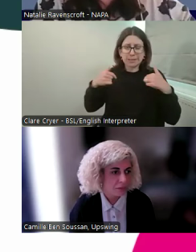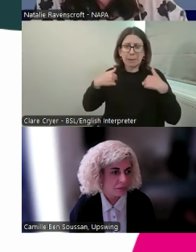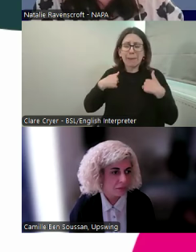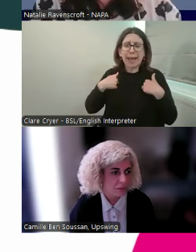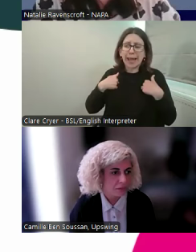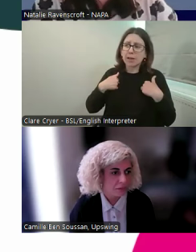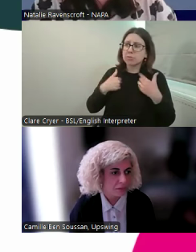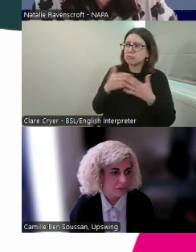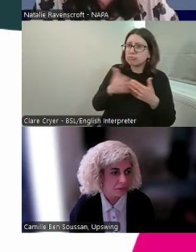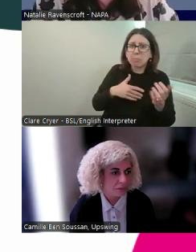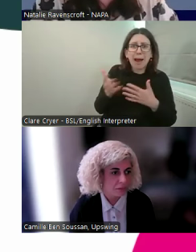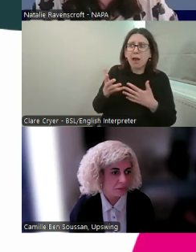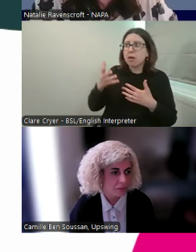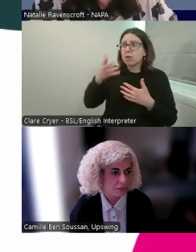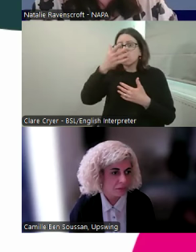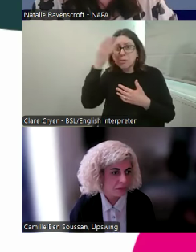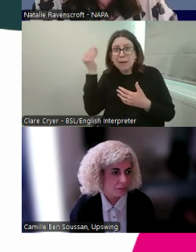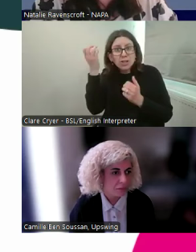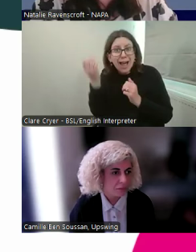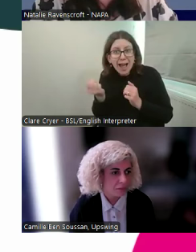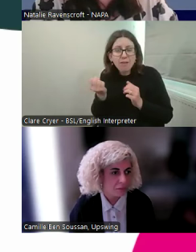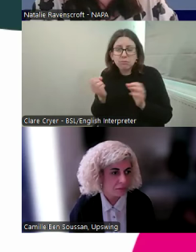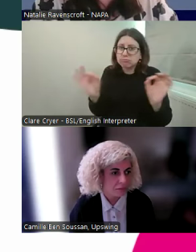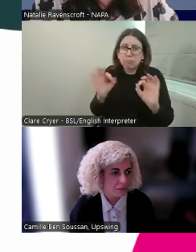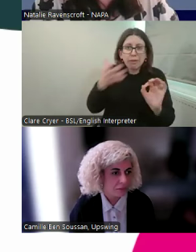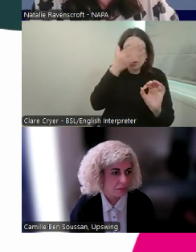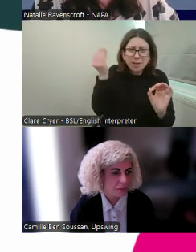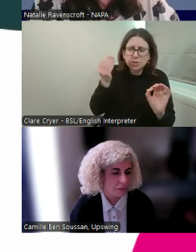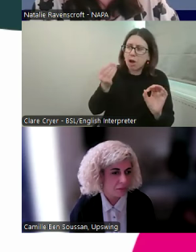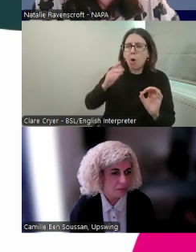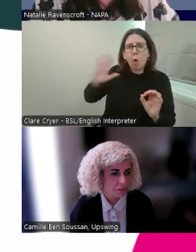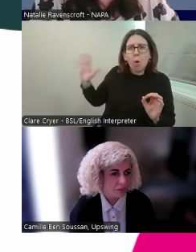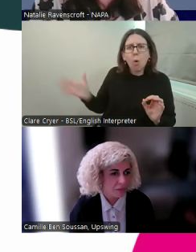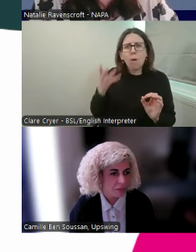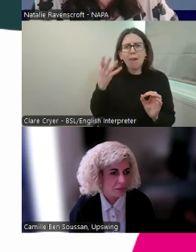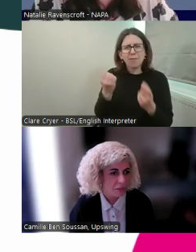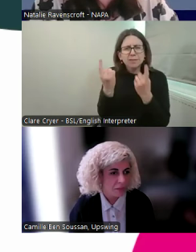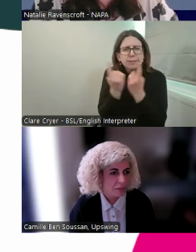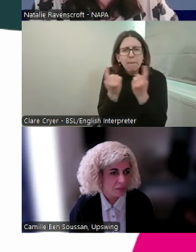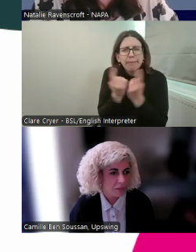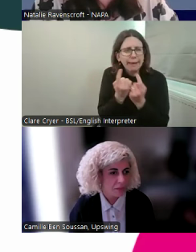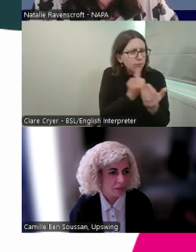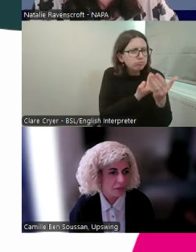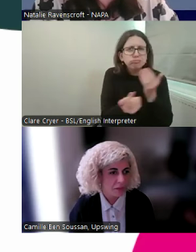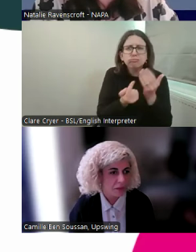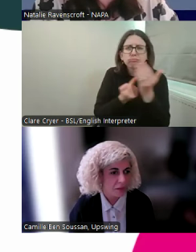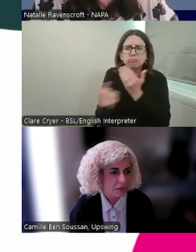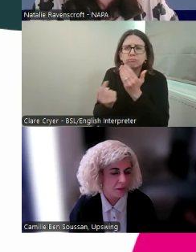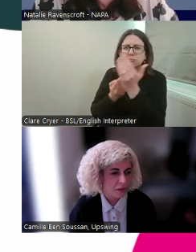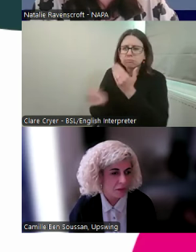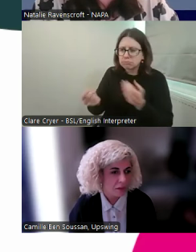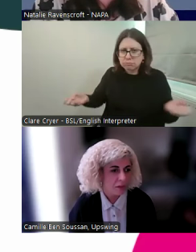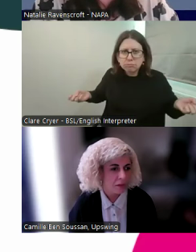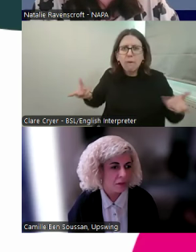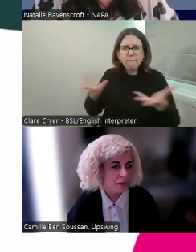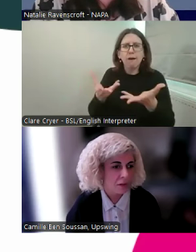whether you're living with or without a dementia, has something unique to offer. And there's the potential to reveal hidden talents